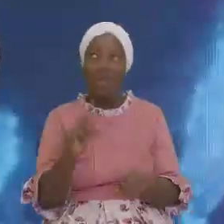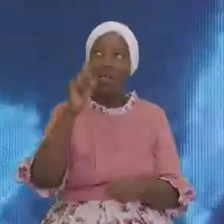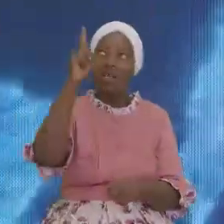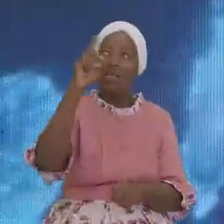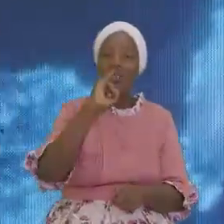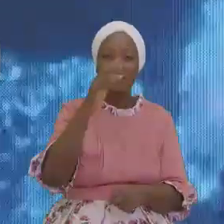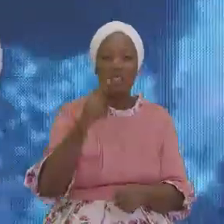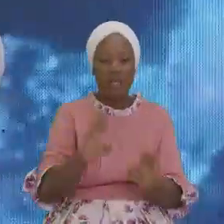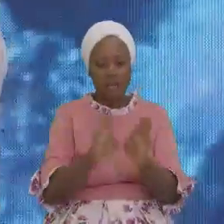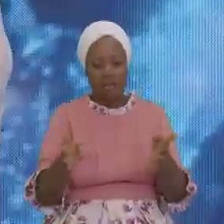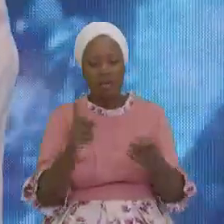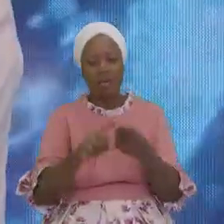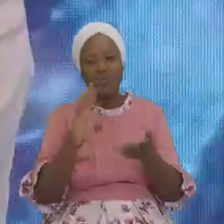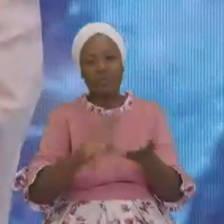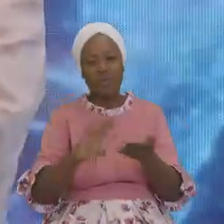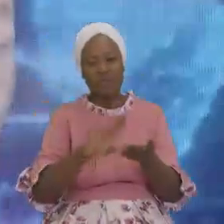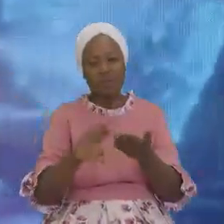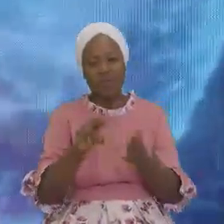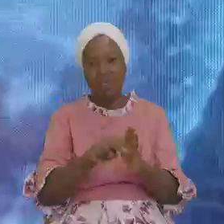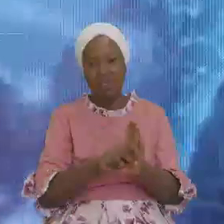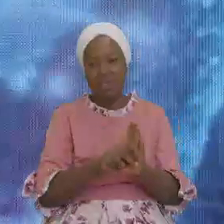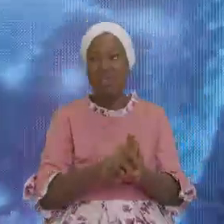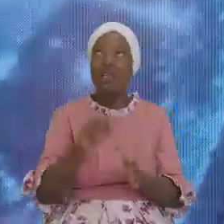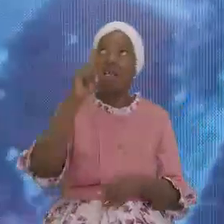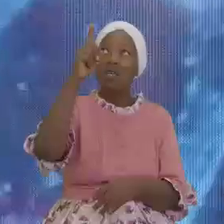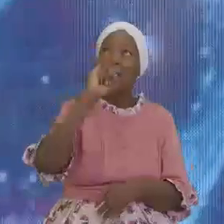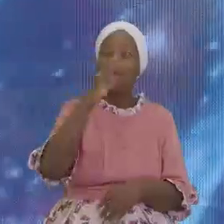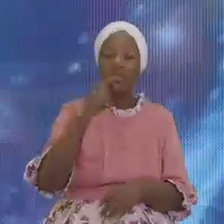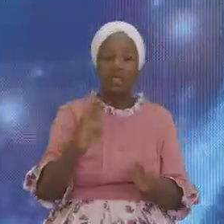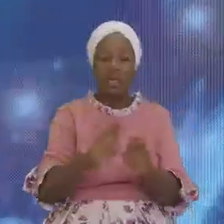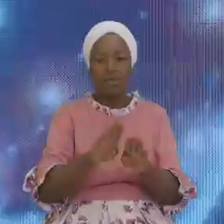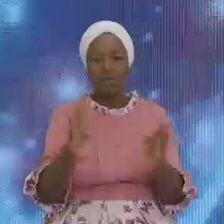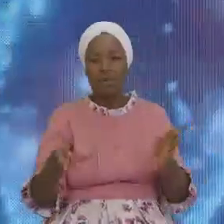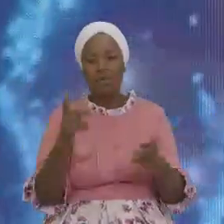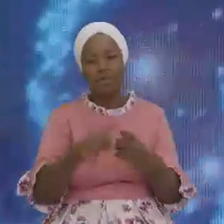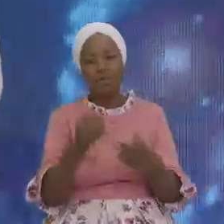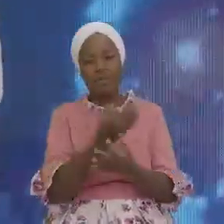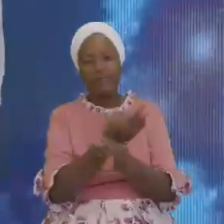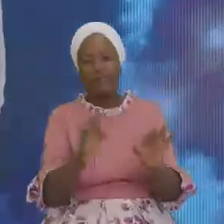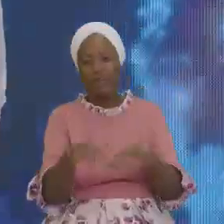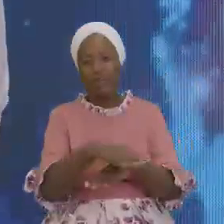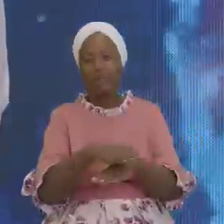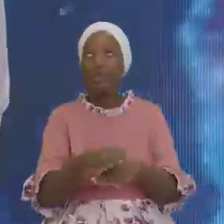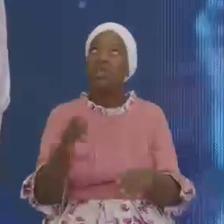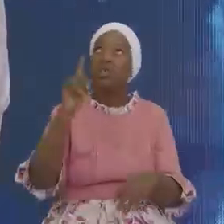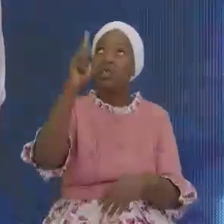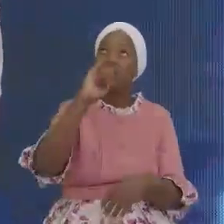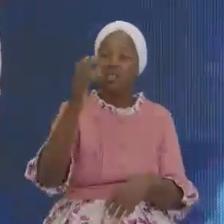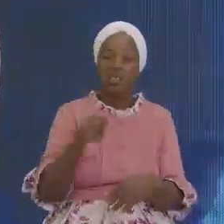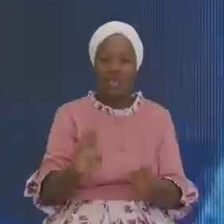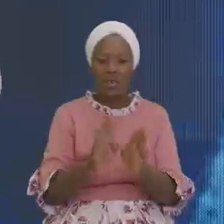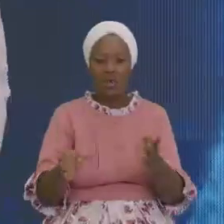to forgiveness. Is the door to freedom. Is the door to eternal